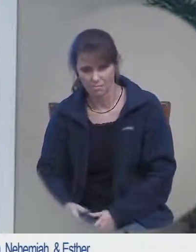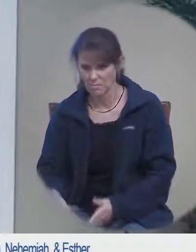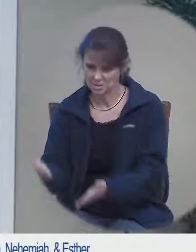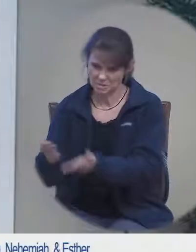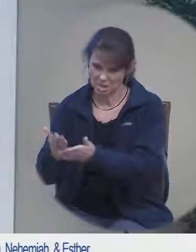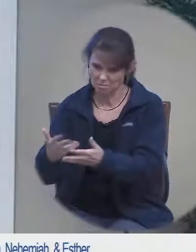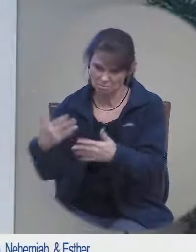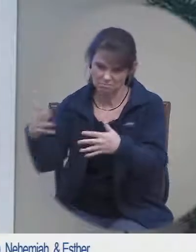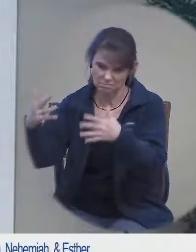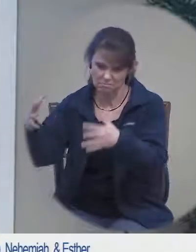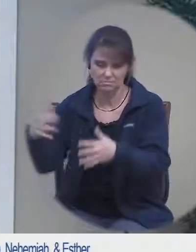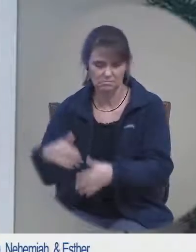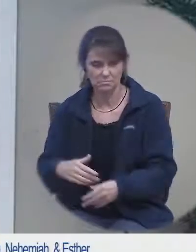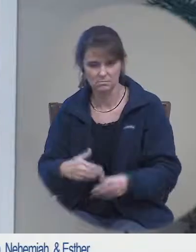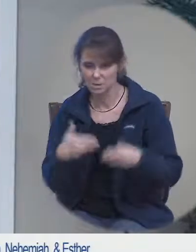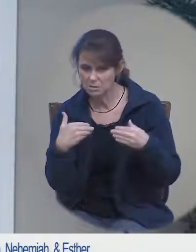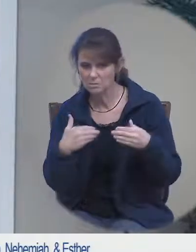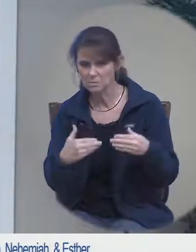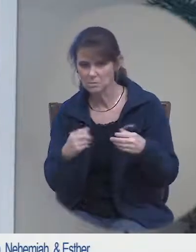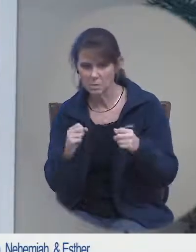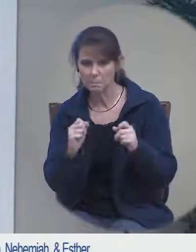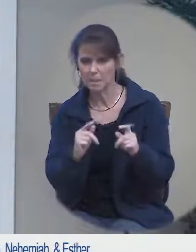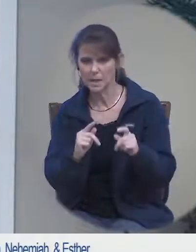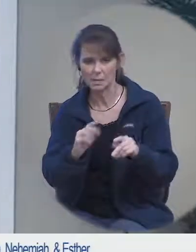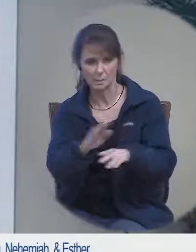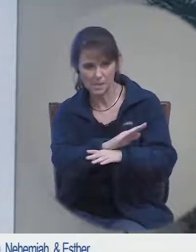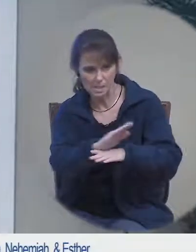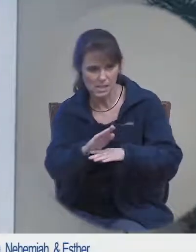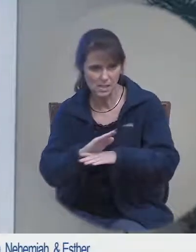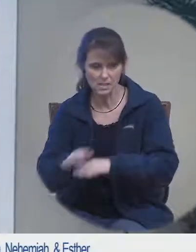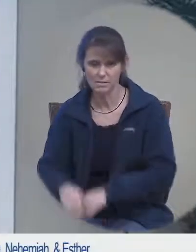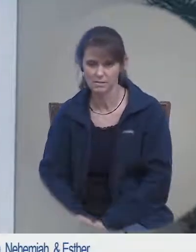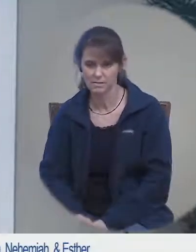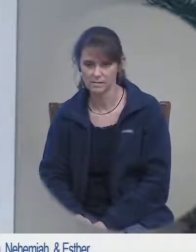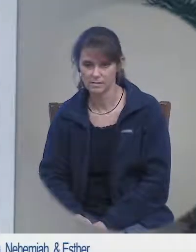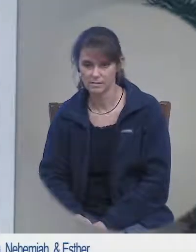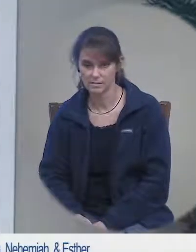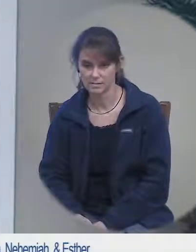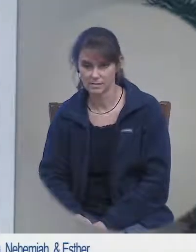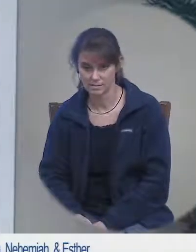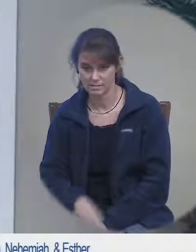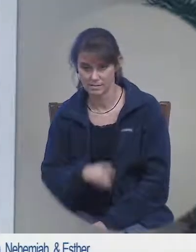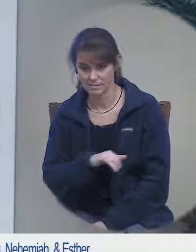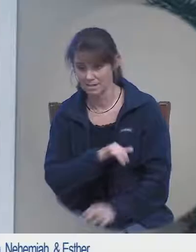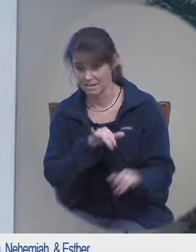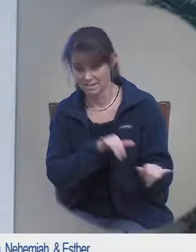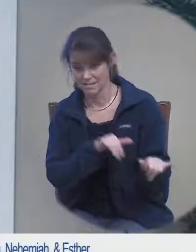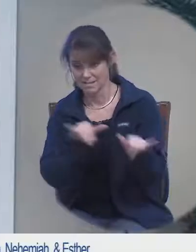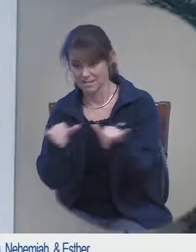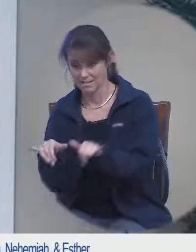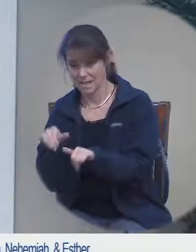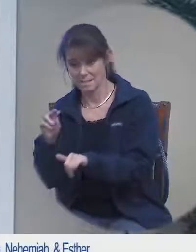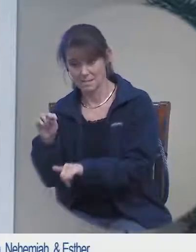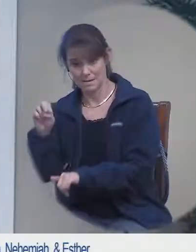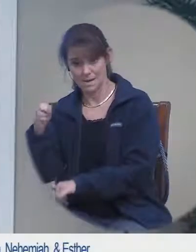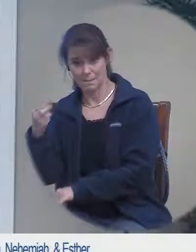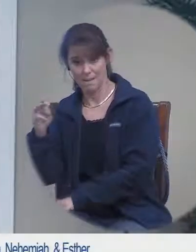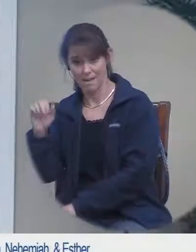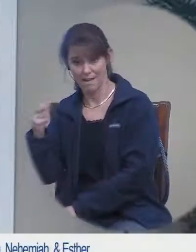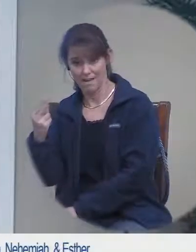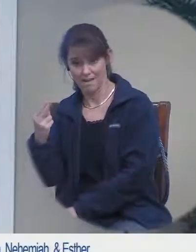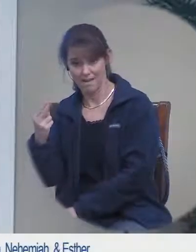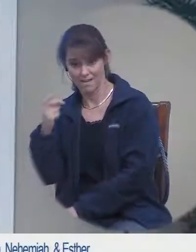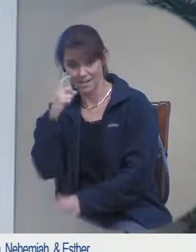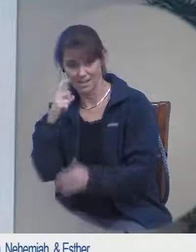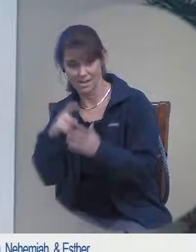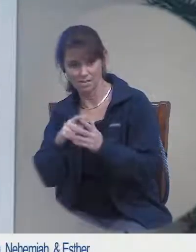business? And what Nehemiah says here is that is the very attitude in verse 18 that